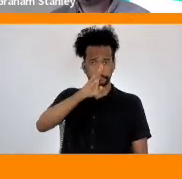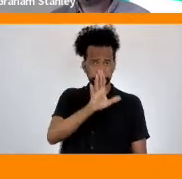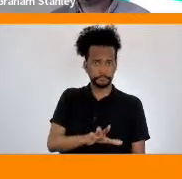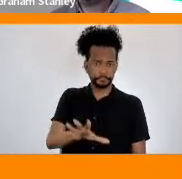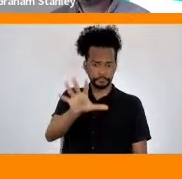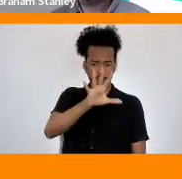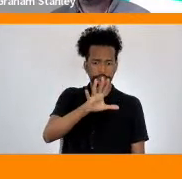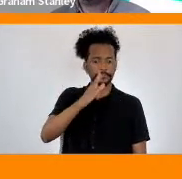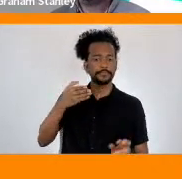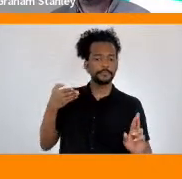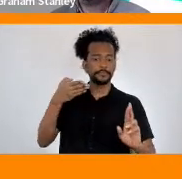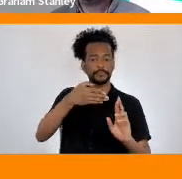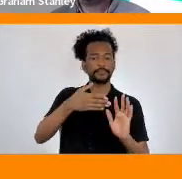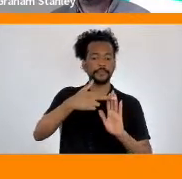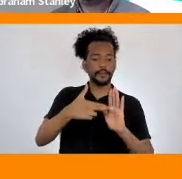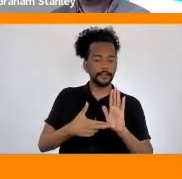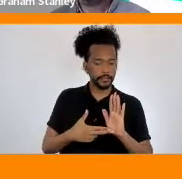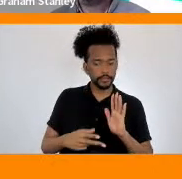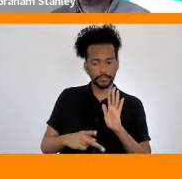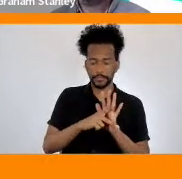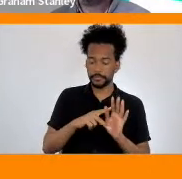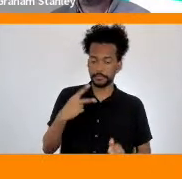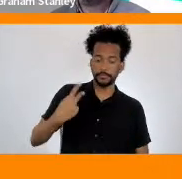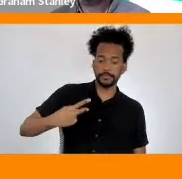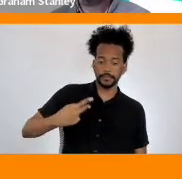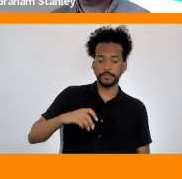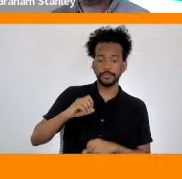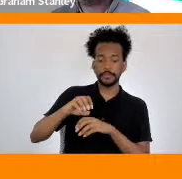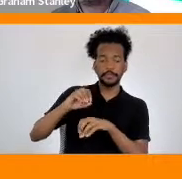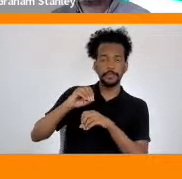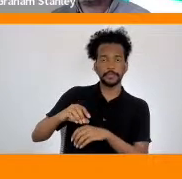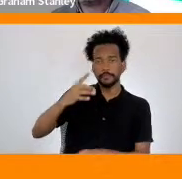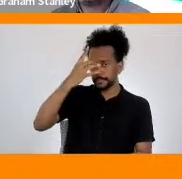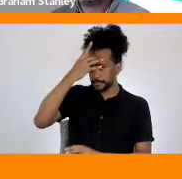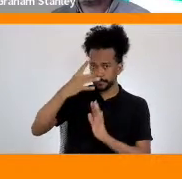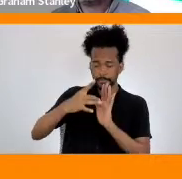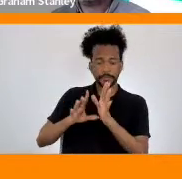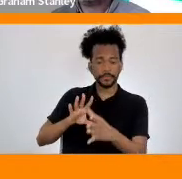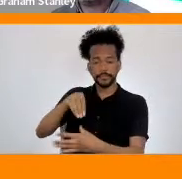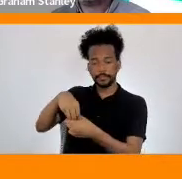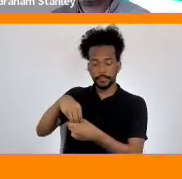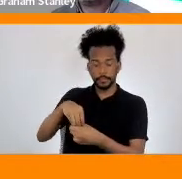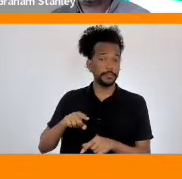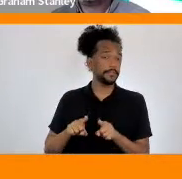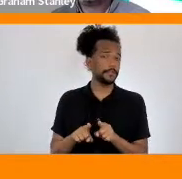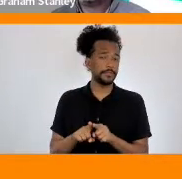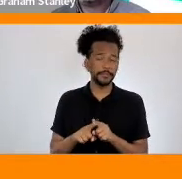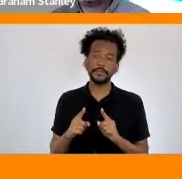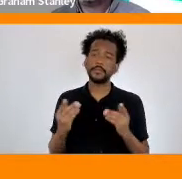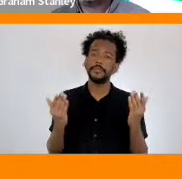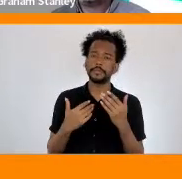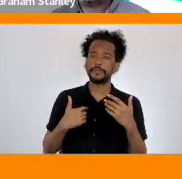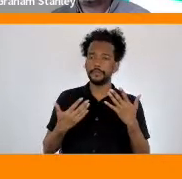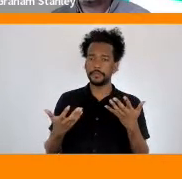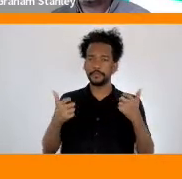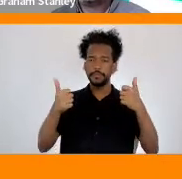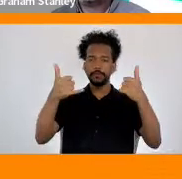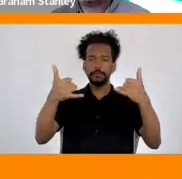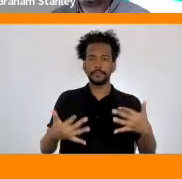and English language teaching. And today I wanted to tell you about some of the key findings from our